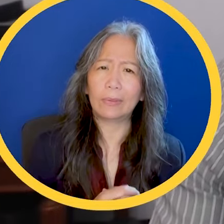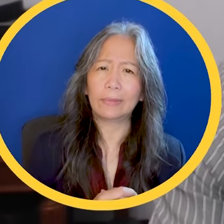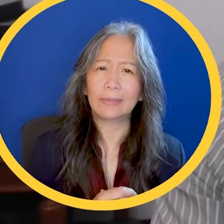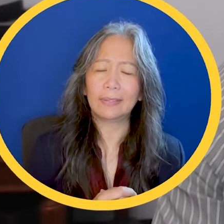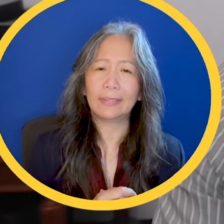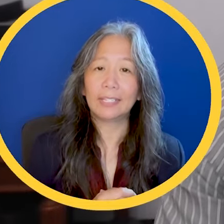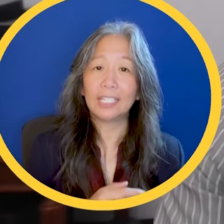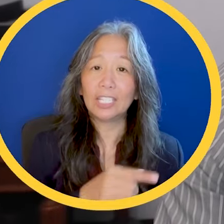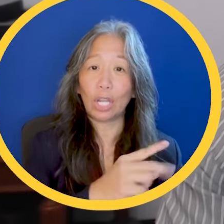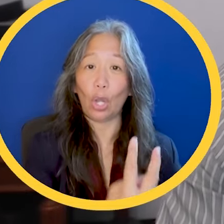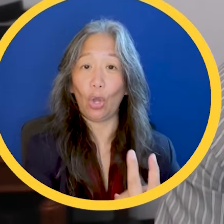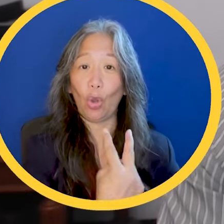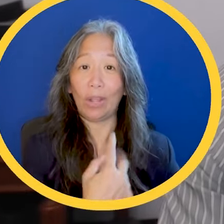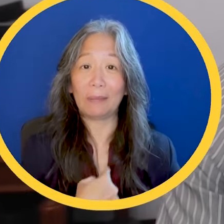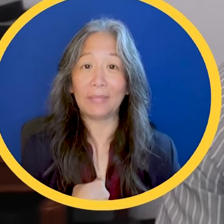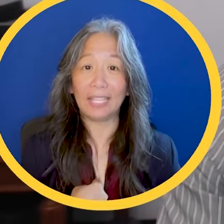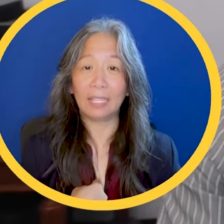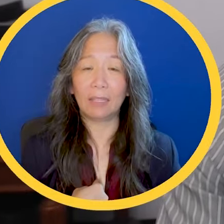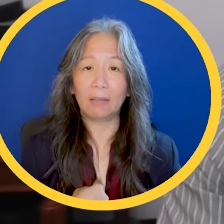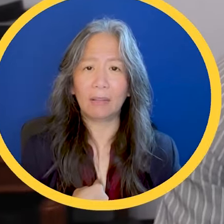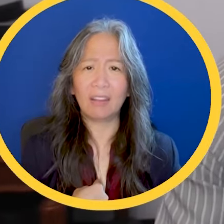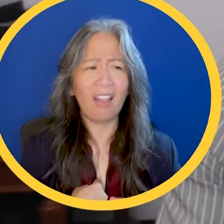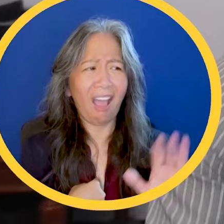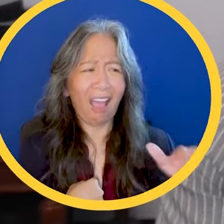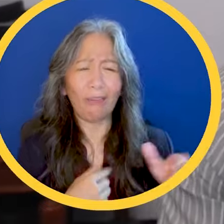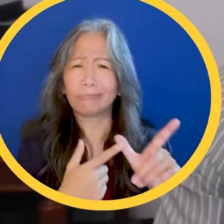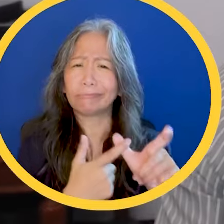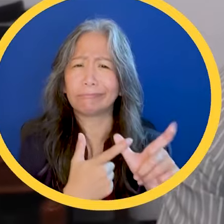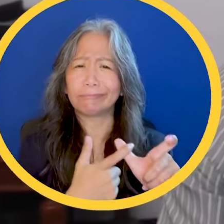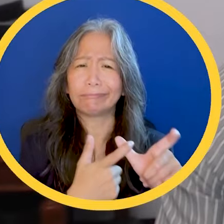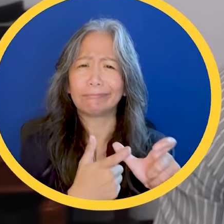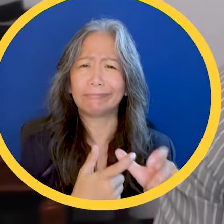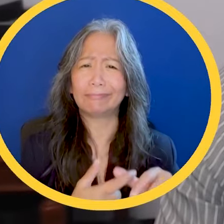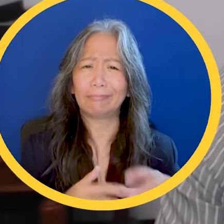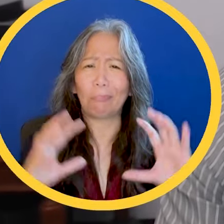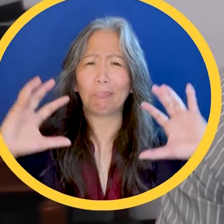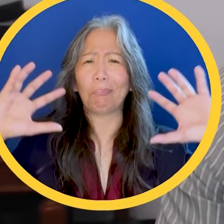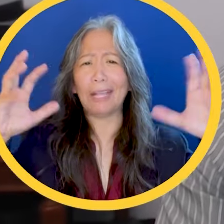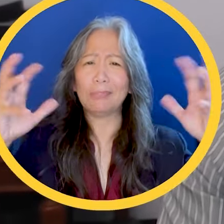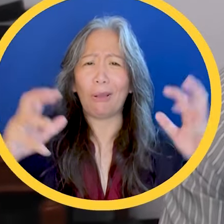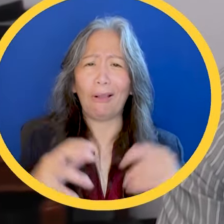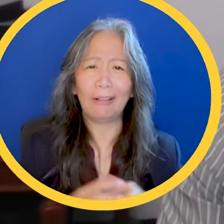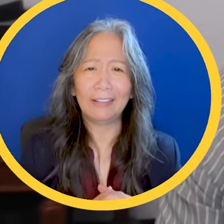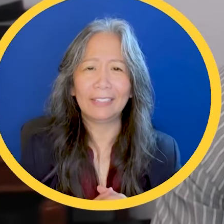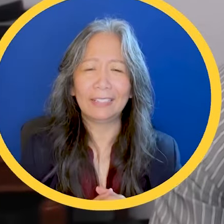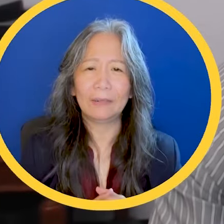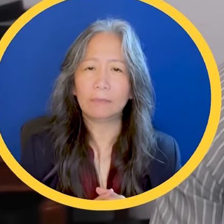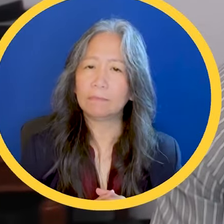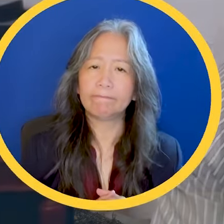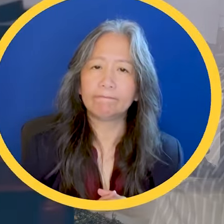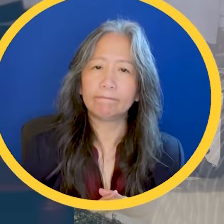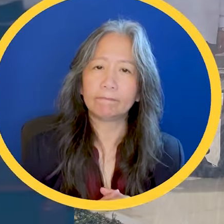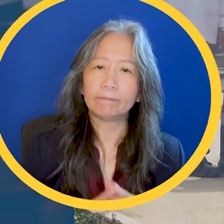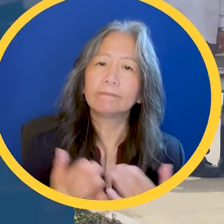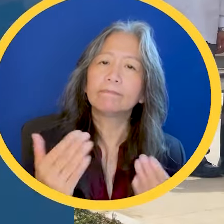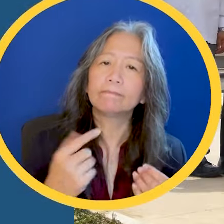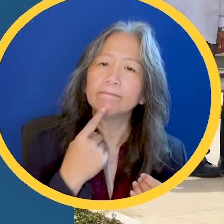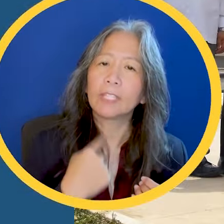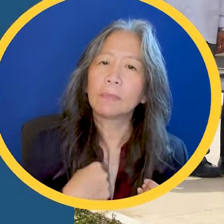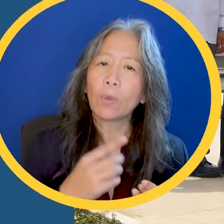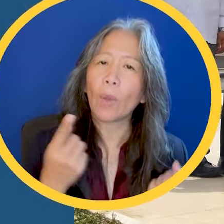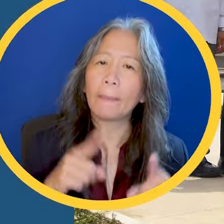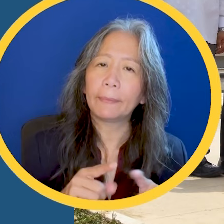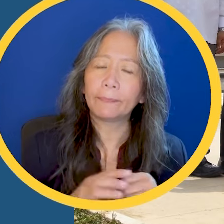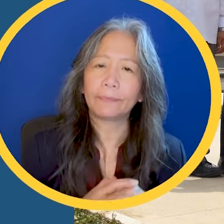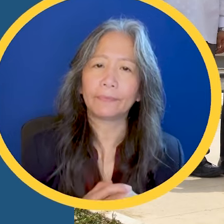now? And she looked at me and I told her, I just went running a lot, Mom, you know, basketball. And she said, no, really, what